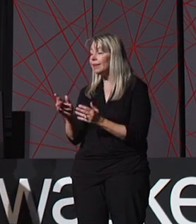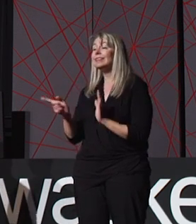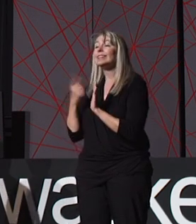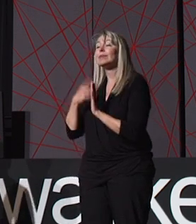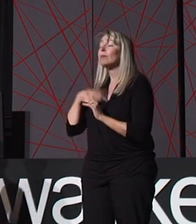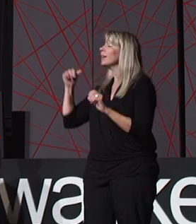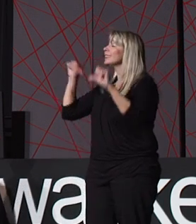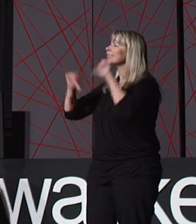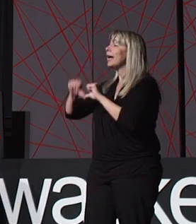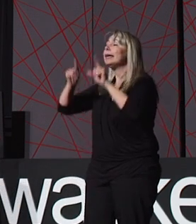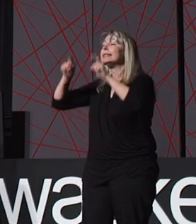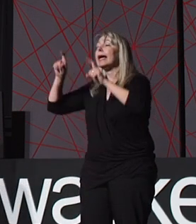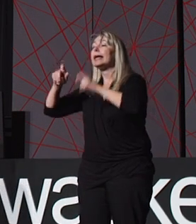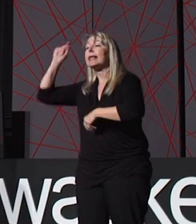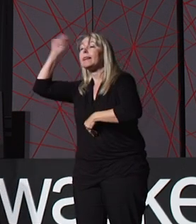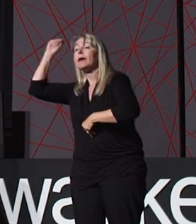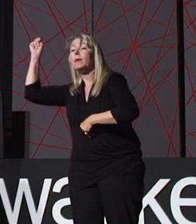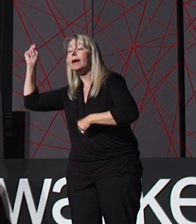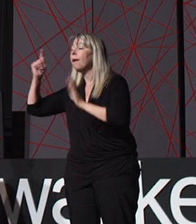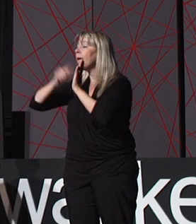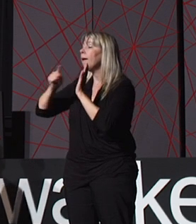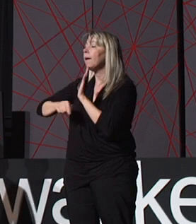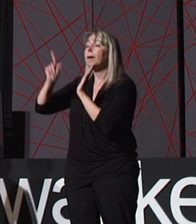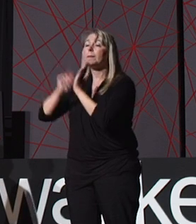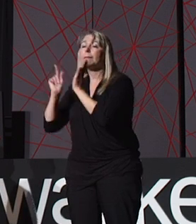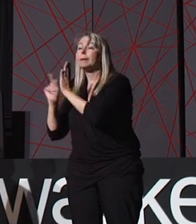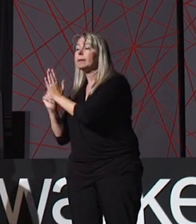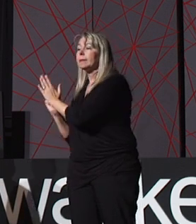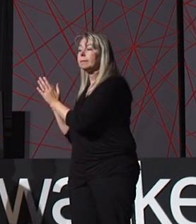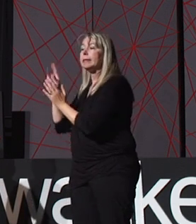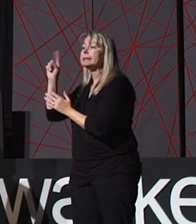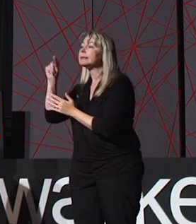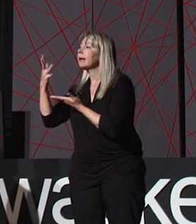going out there and testing these theories and seeing what we find?